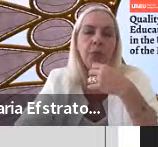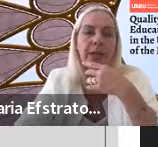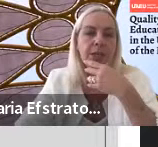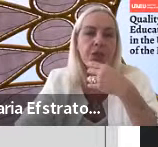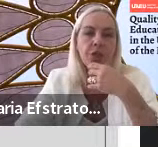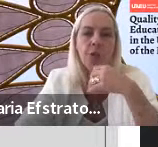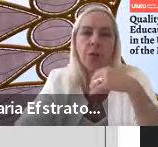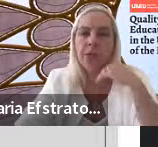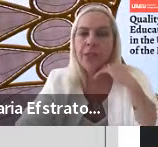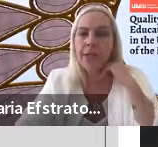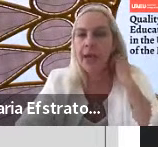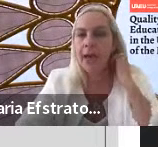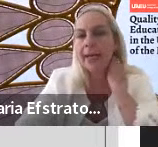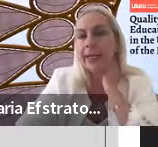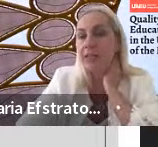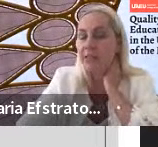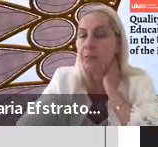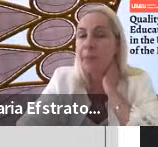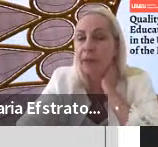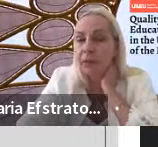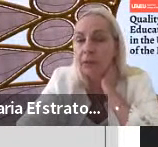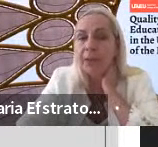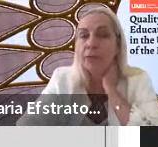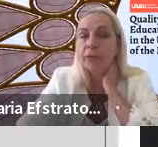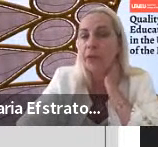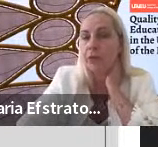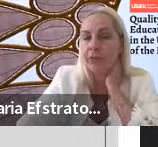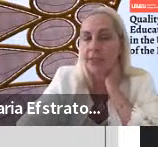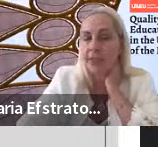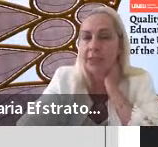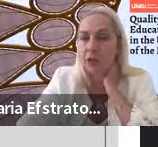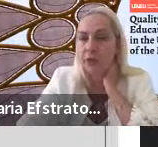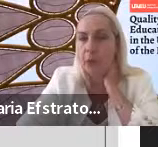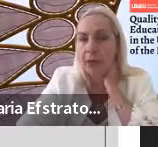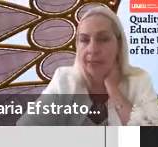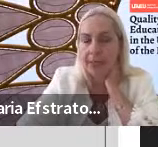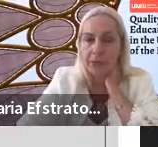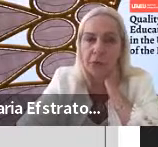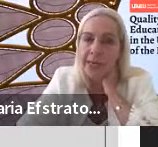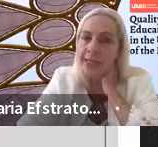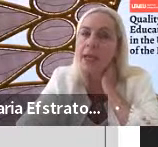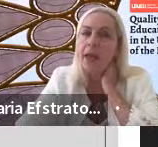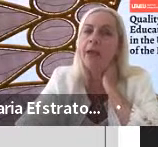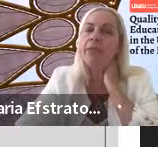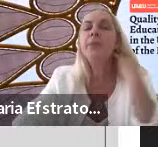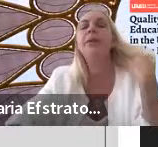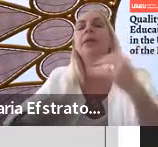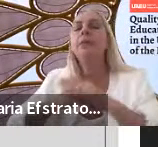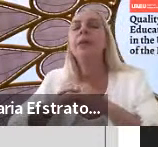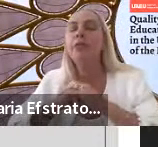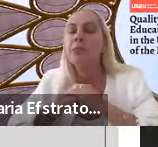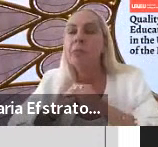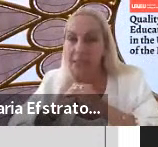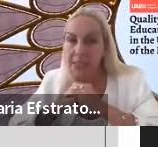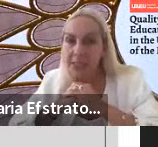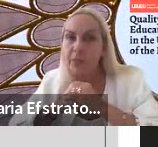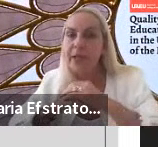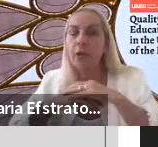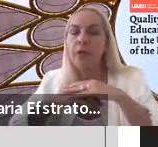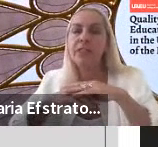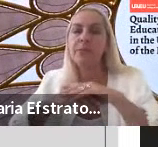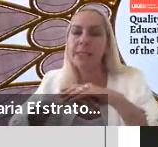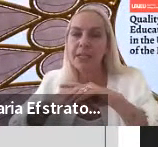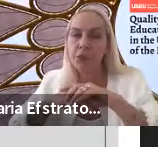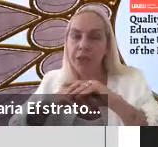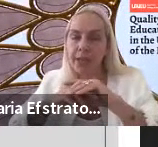in cooperation with the Early Years Department of the University of Ioannina in Greece, and the department from the